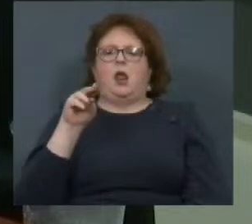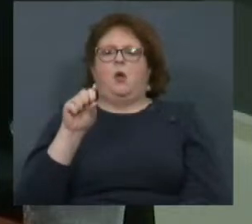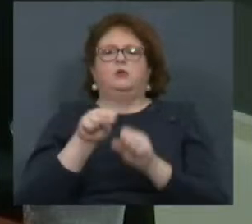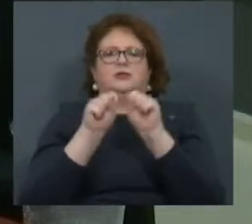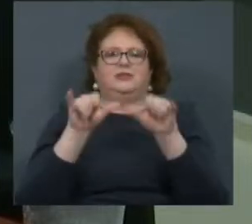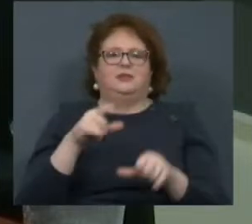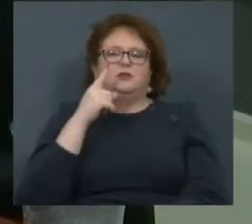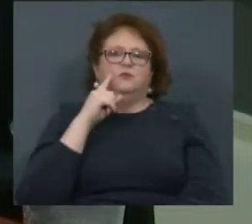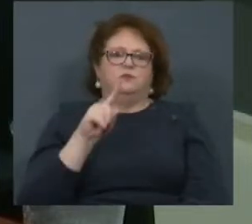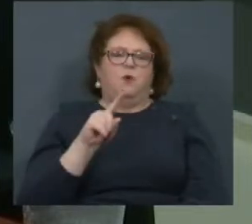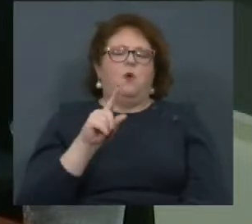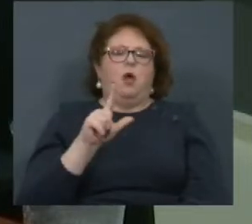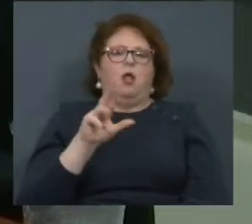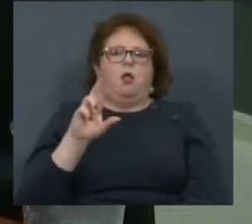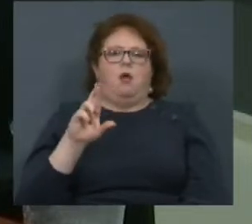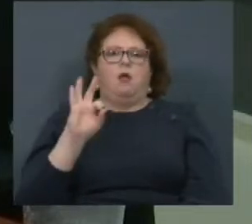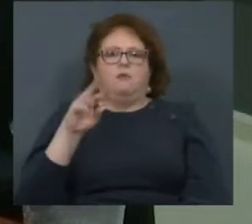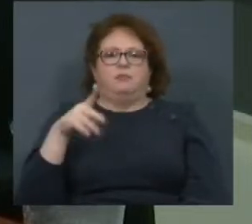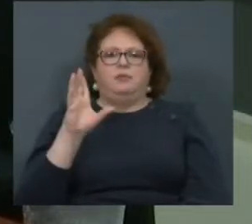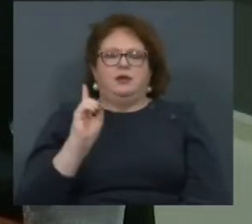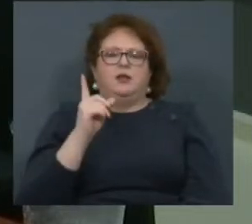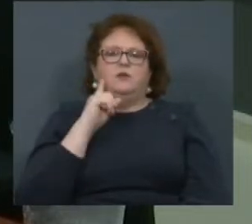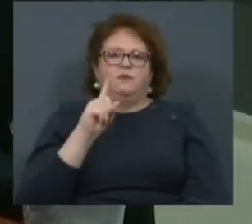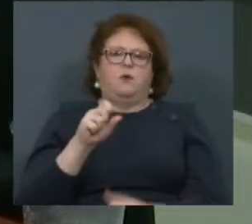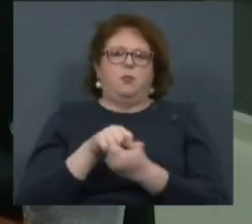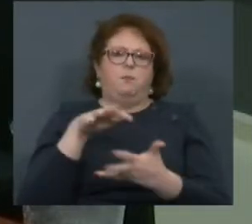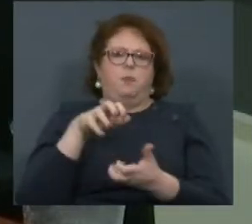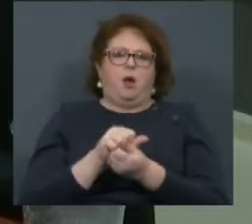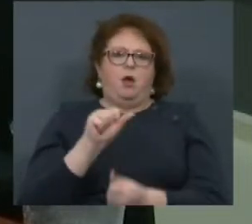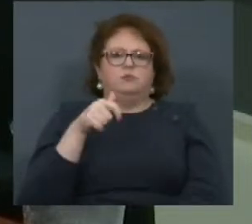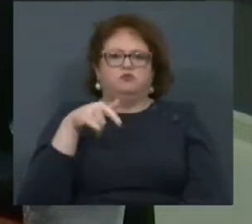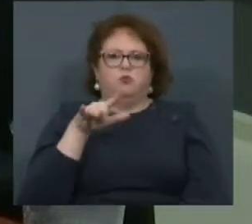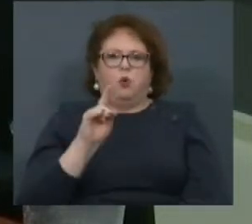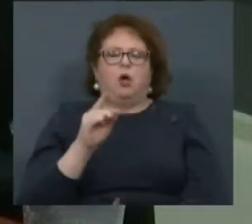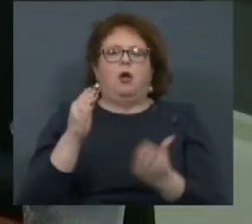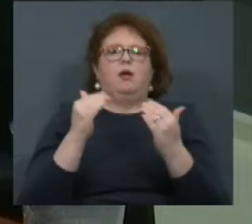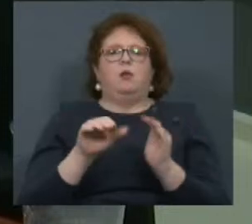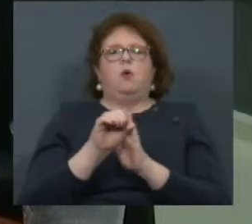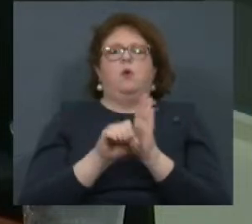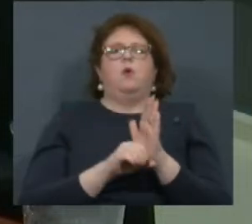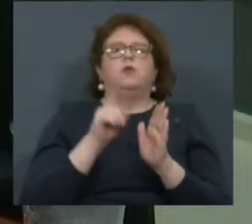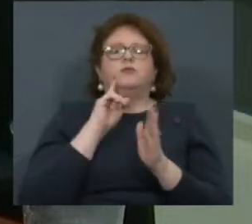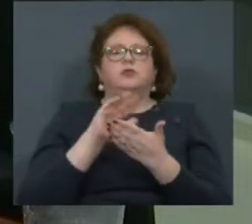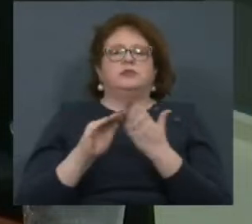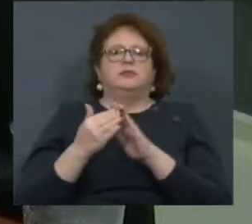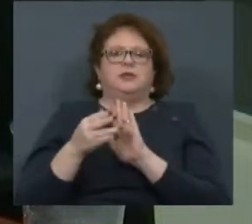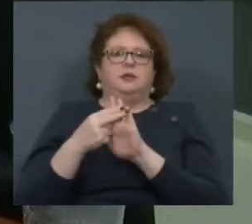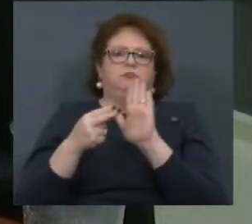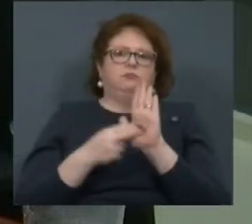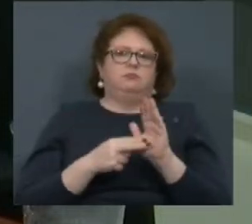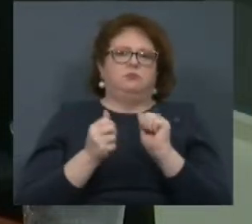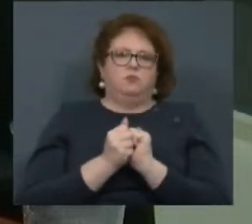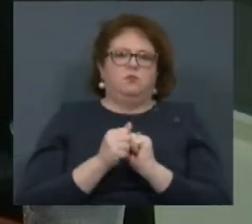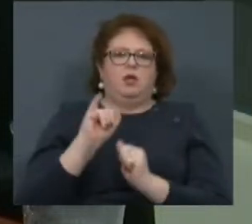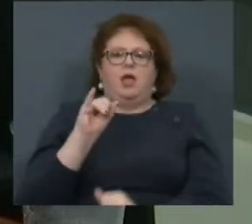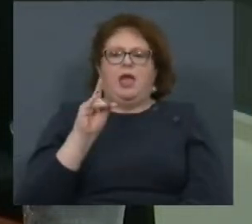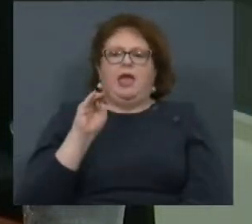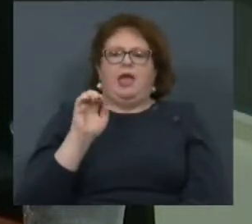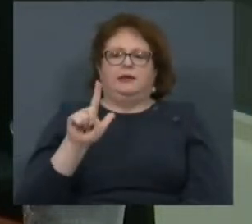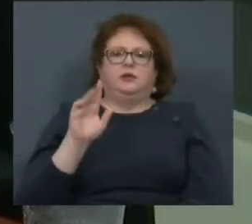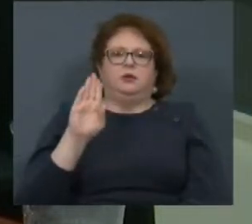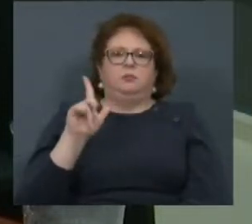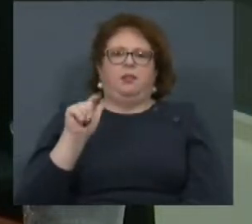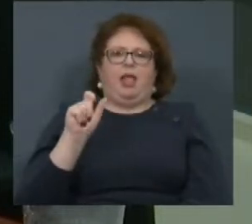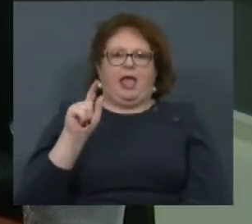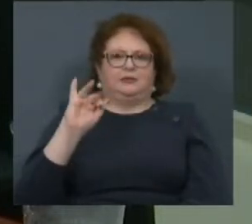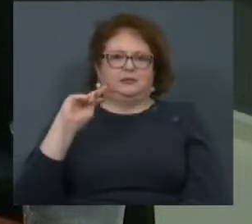declare an emergency. An ordinance to declare it impractical and unfeasible to bid to authorize the city manager to enter into a sole source contract with Ideal Blasting in an amount